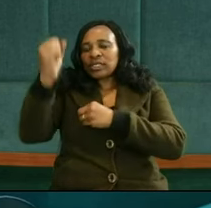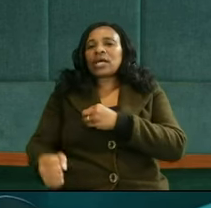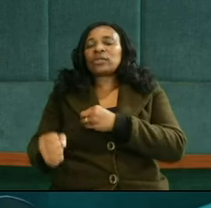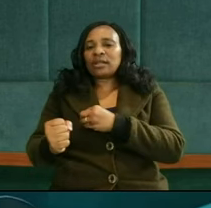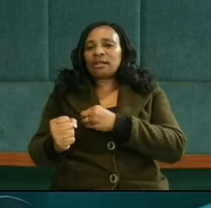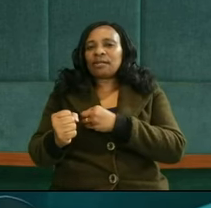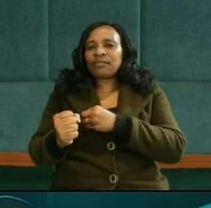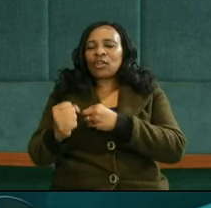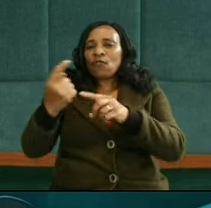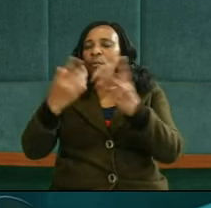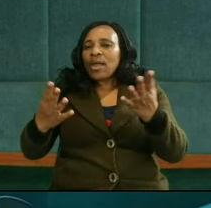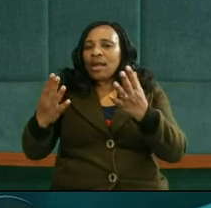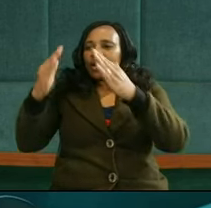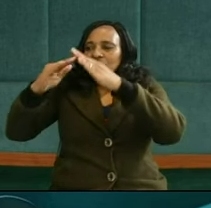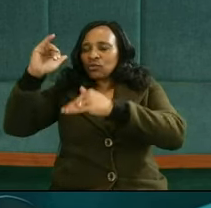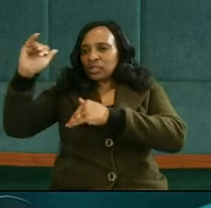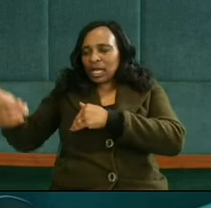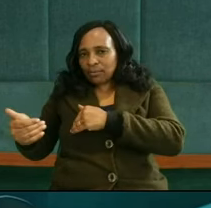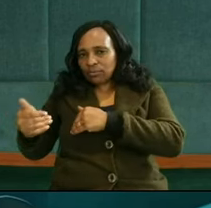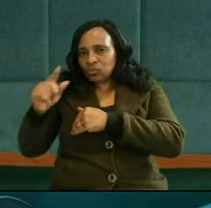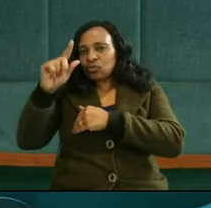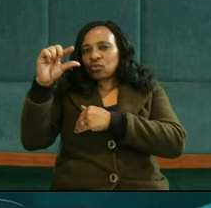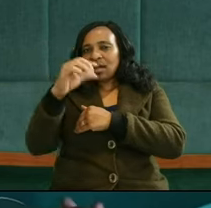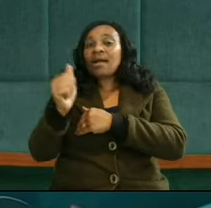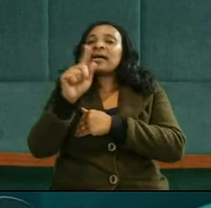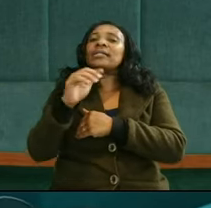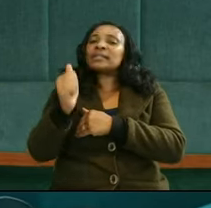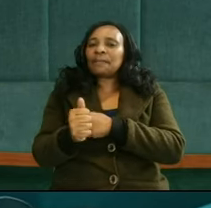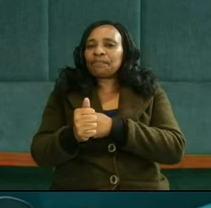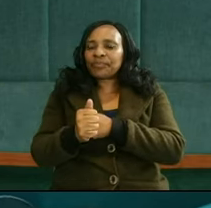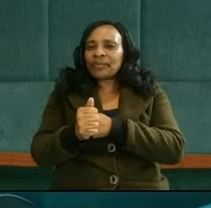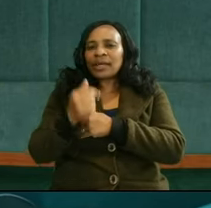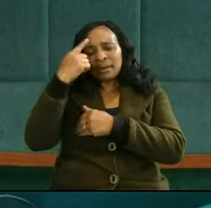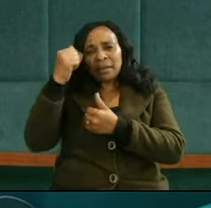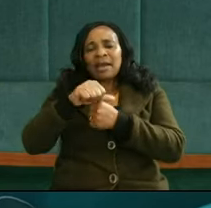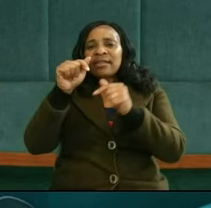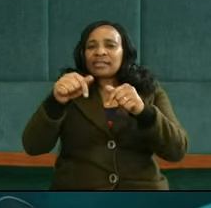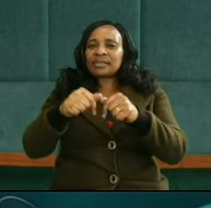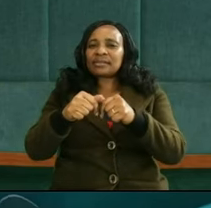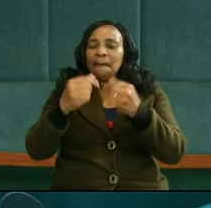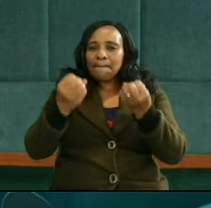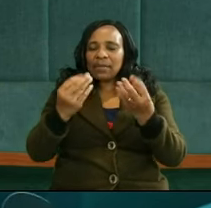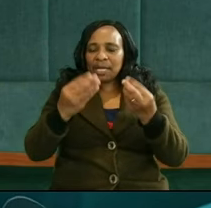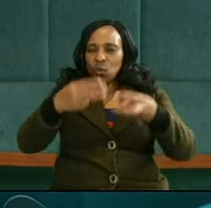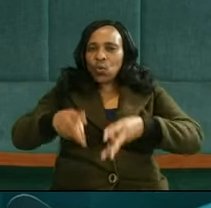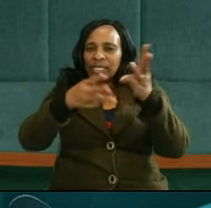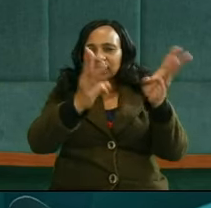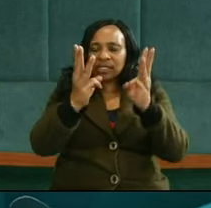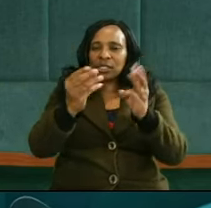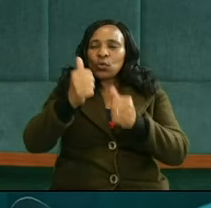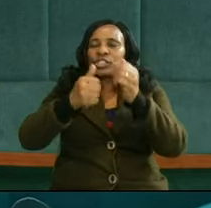down from Jerusalem to Gaza. This is desert." There are many ways that